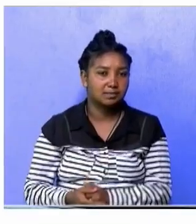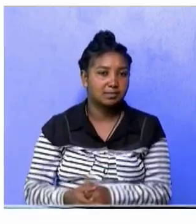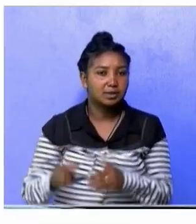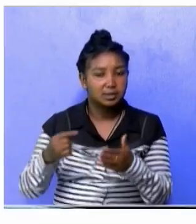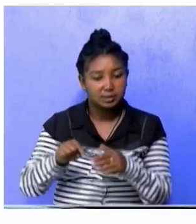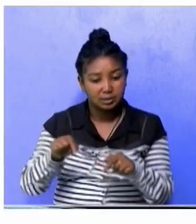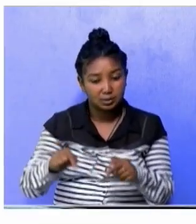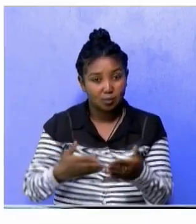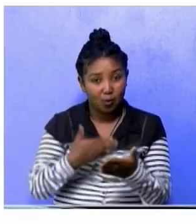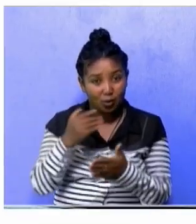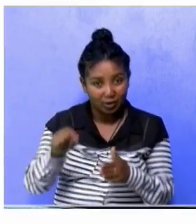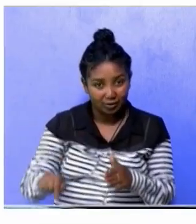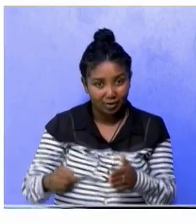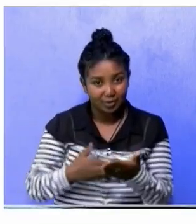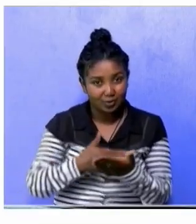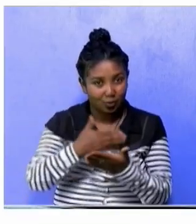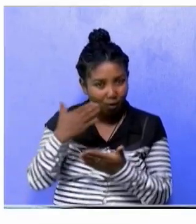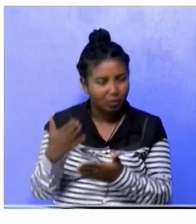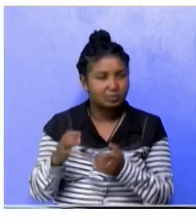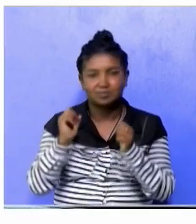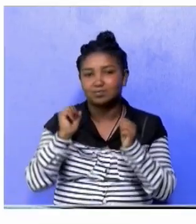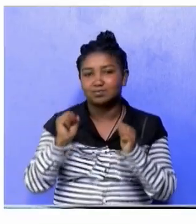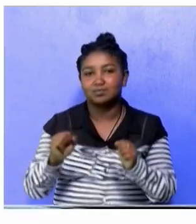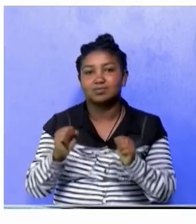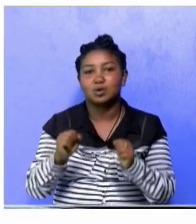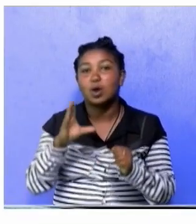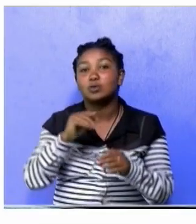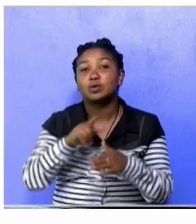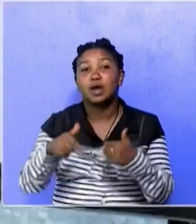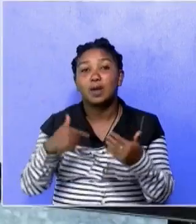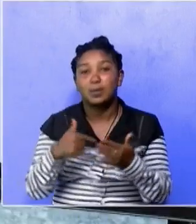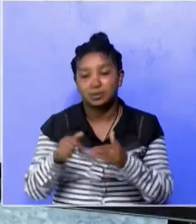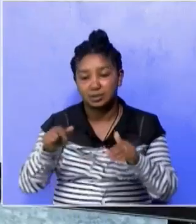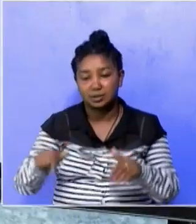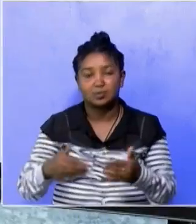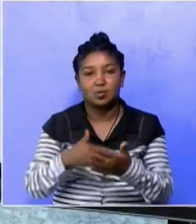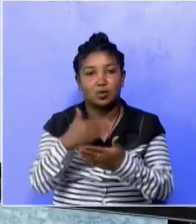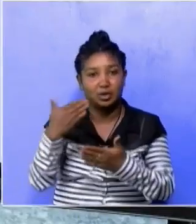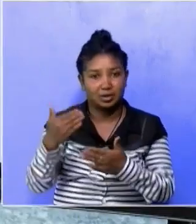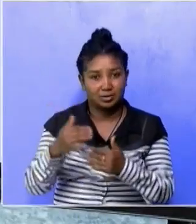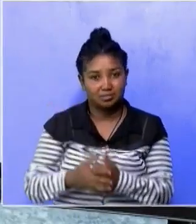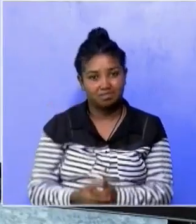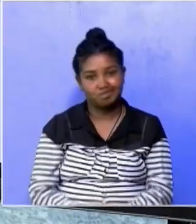this morning, possible. We are talking about this morning.